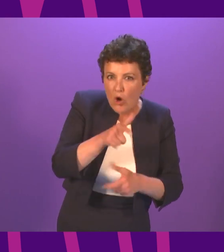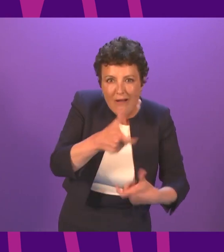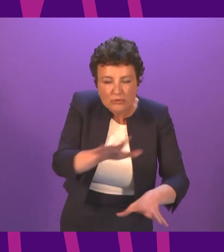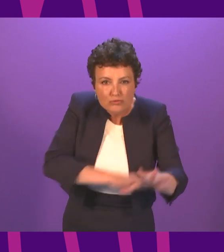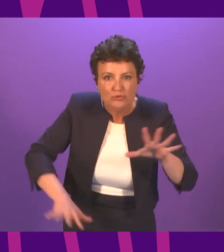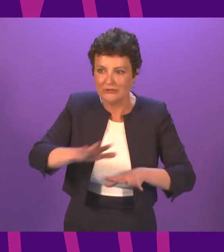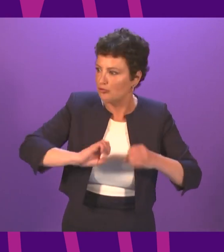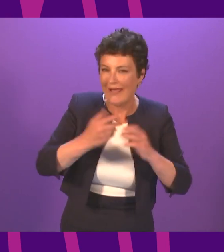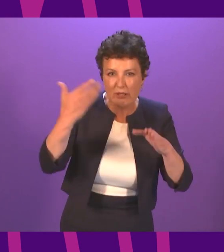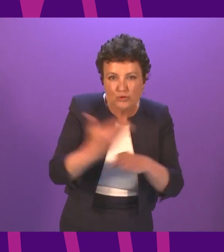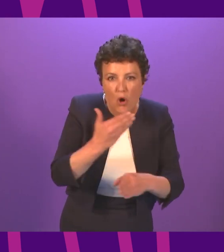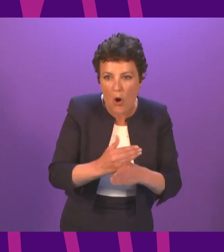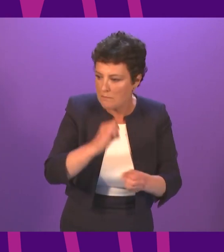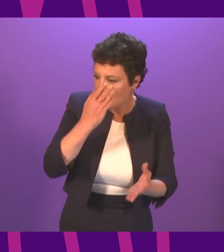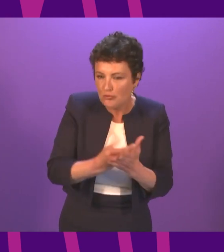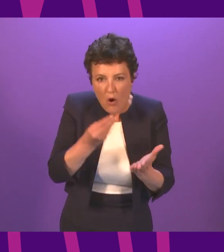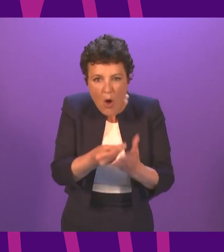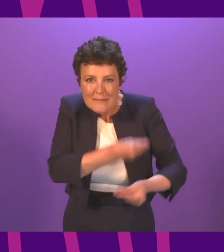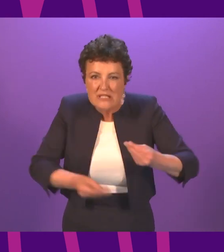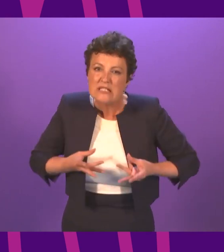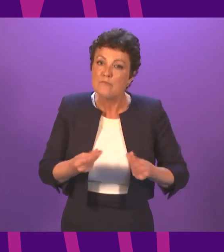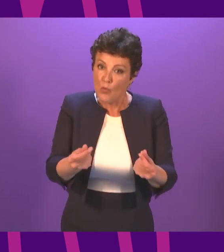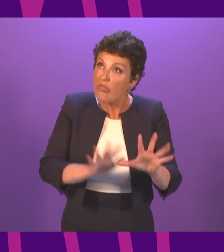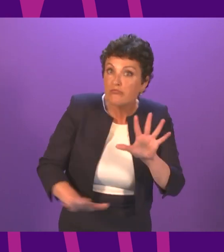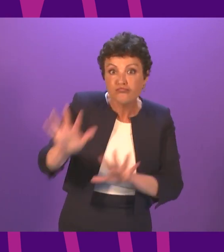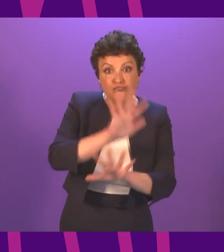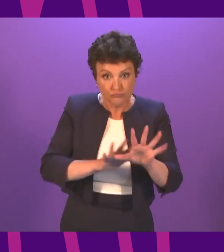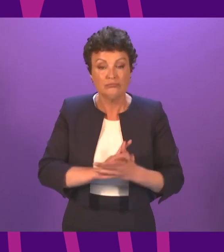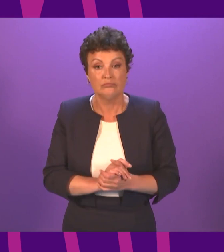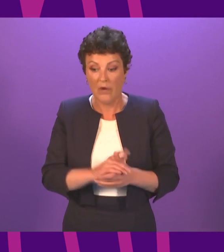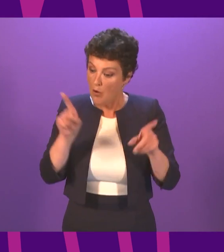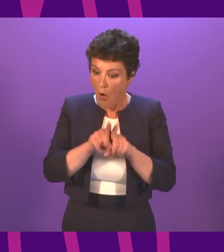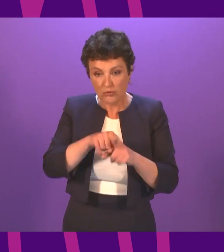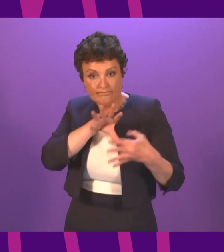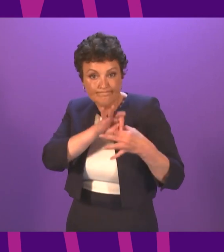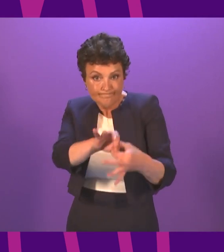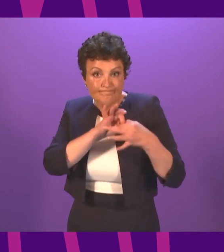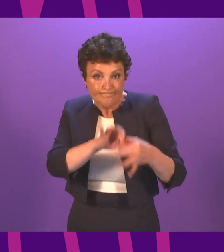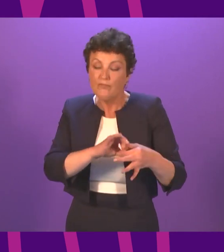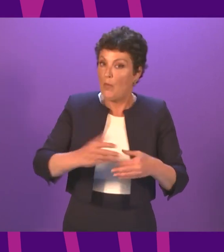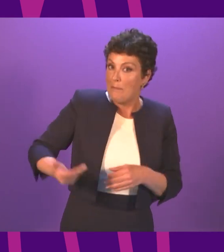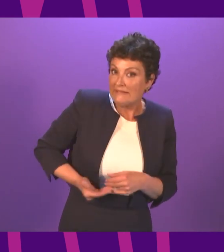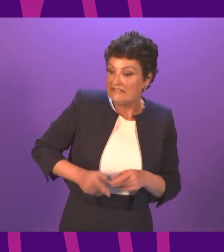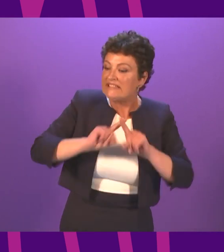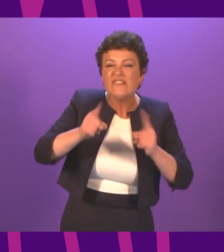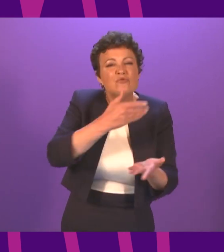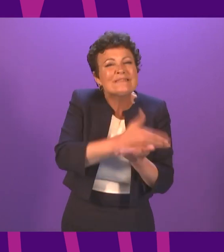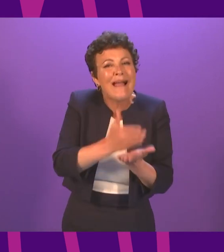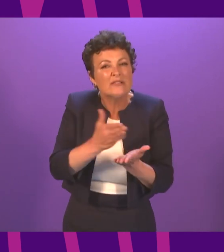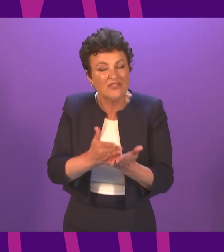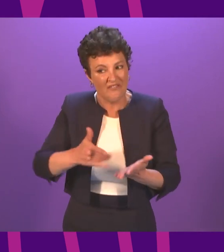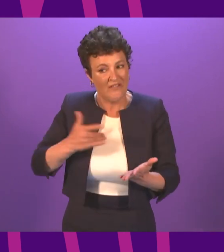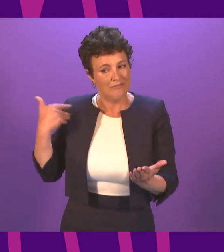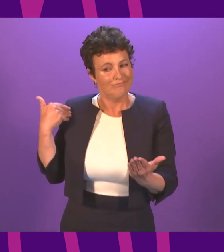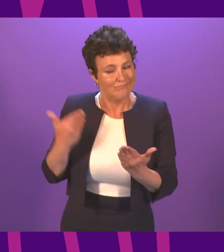create jobs in every part of the country, and engage with businesses and sectors who have felt